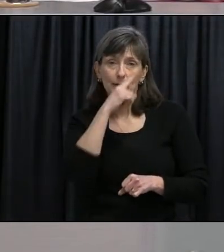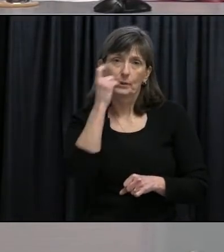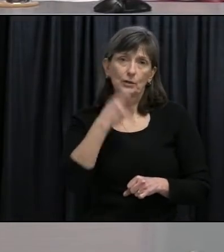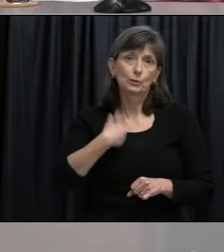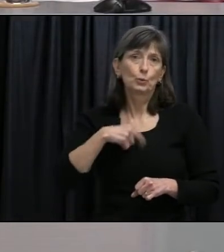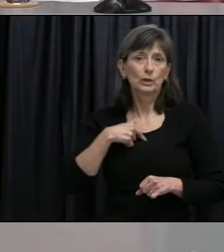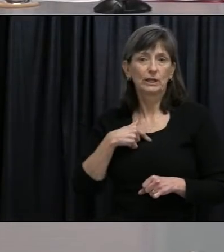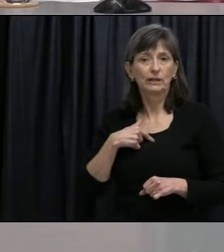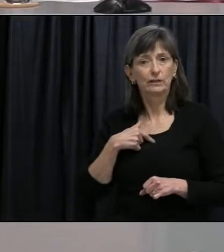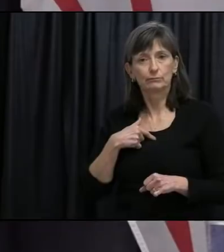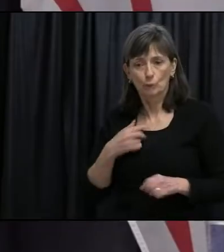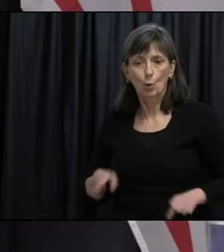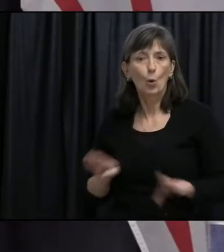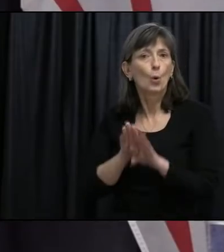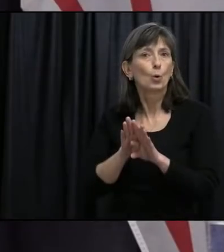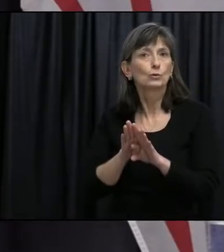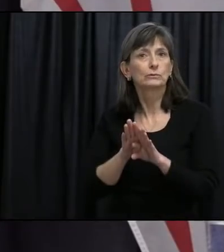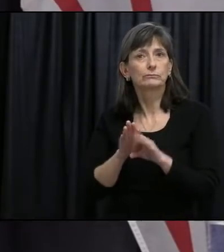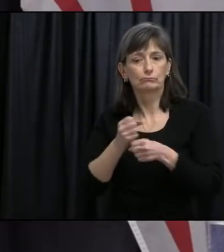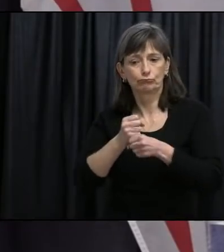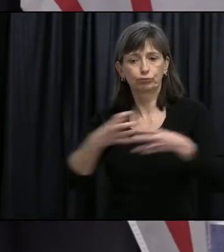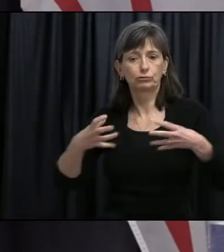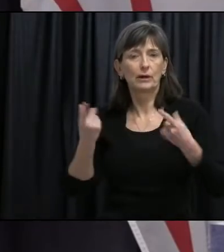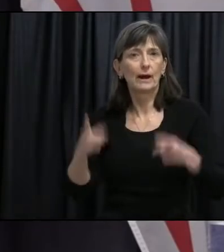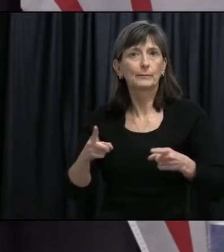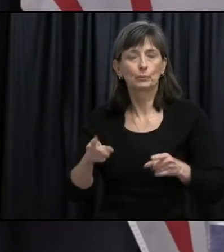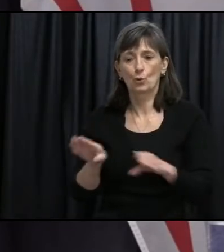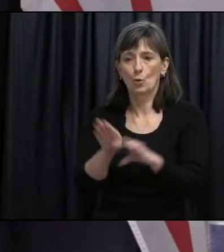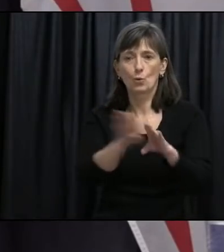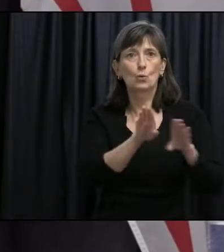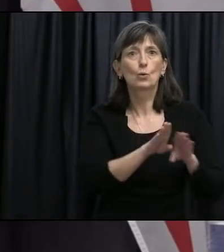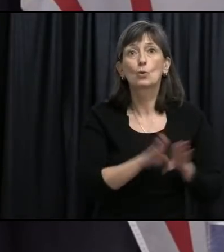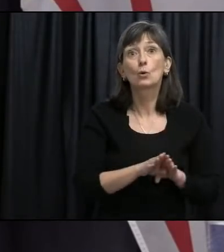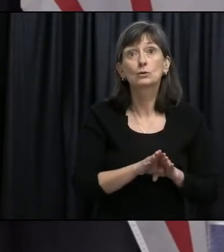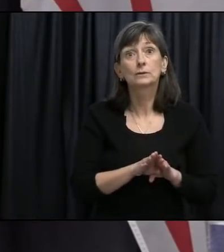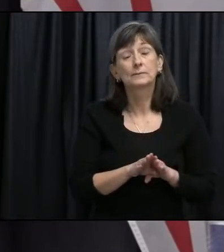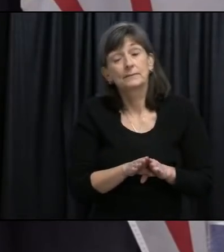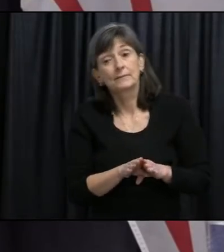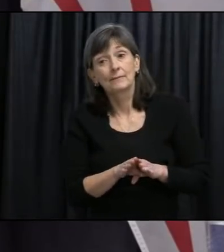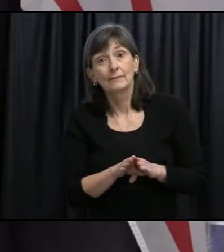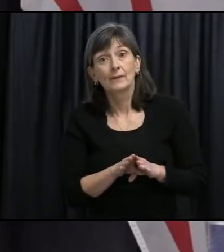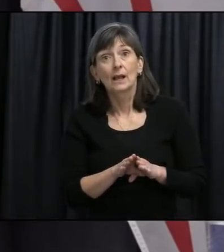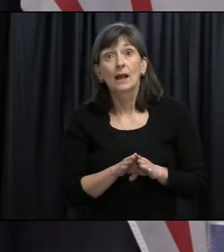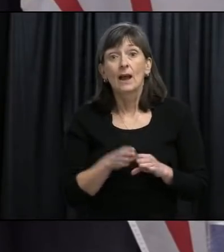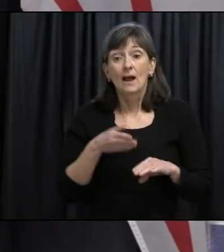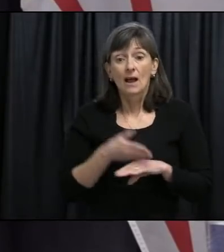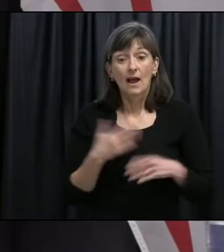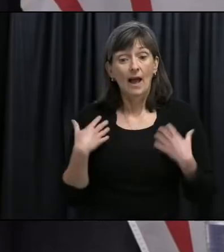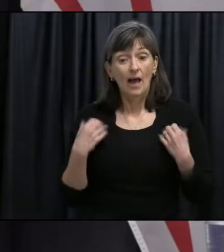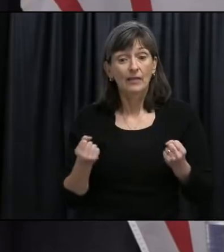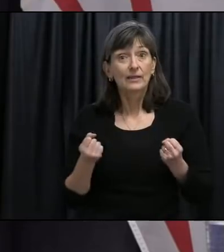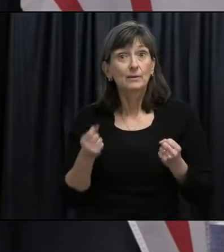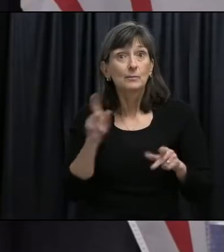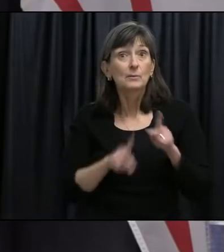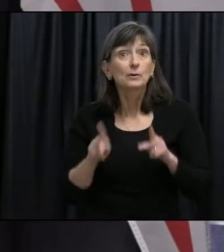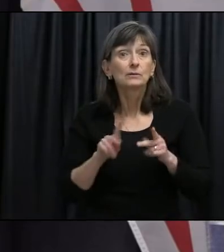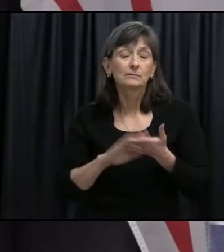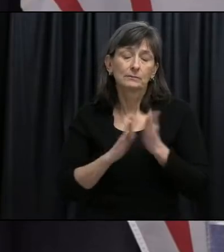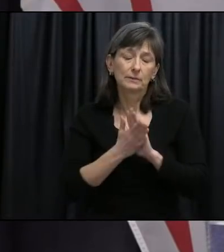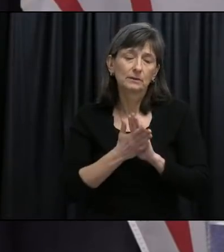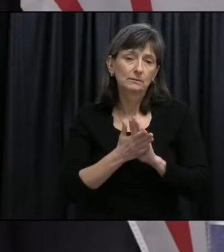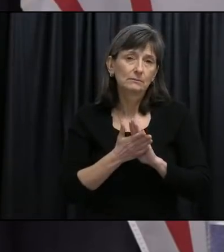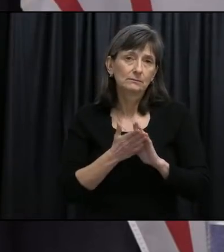that we took with respect to the outbreak. And a healthy public will create a healthy economy. And I think that it's unfortunate